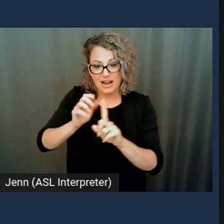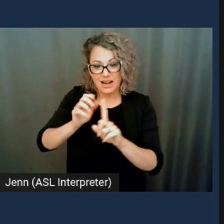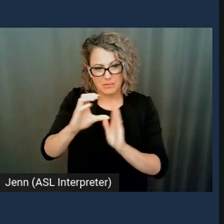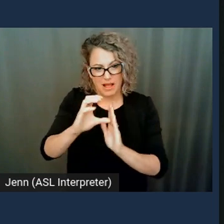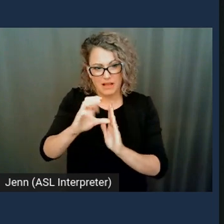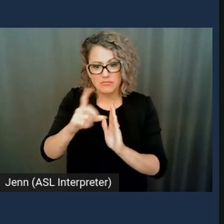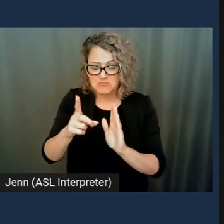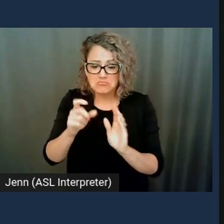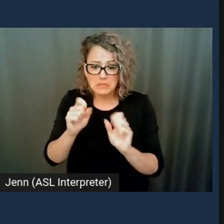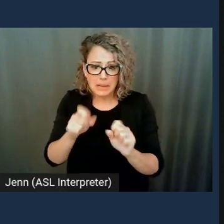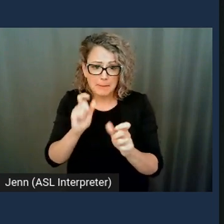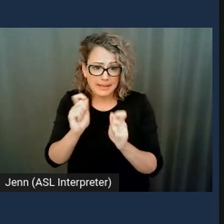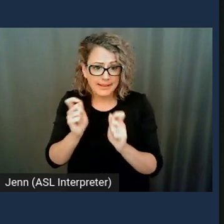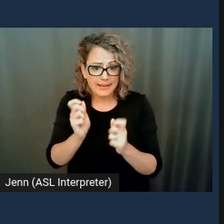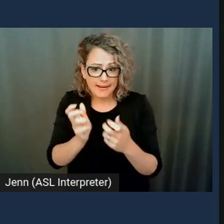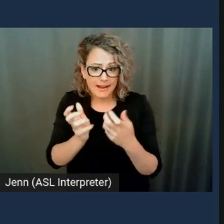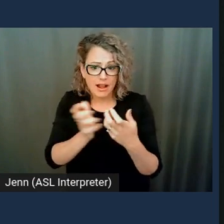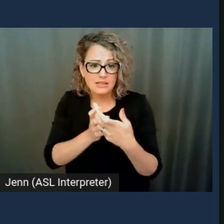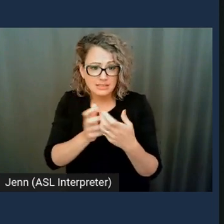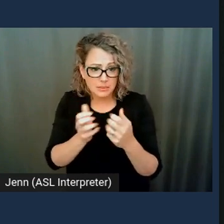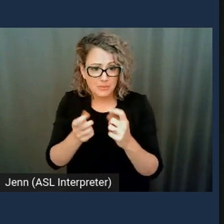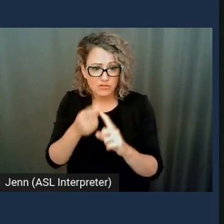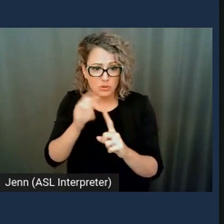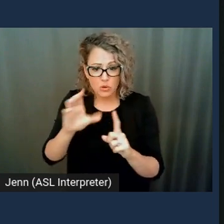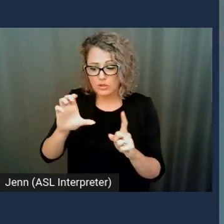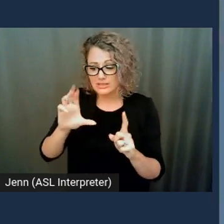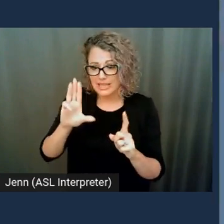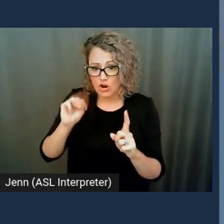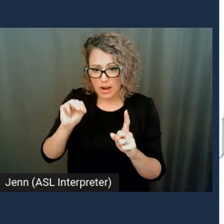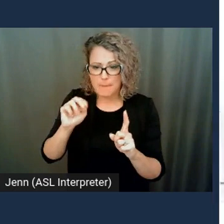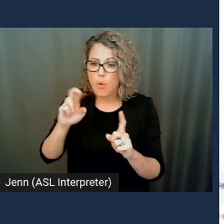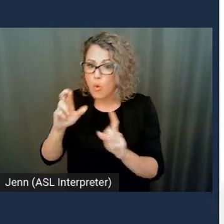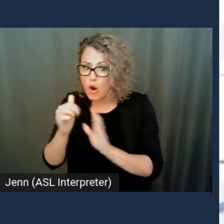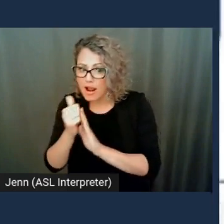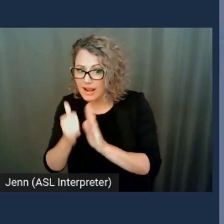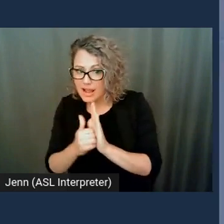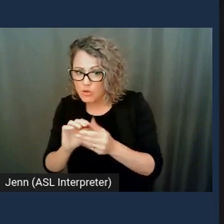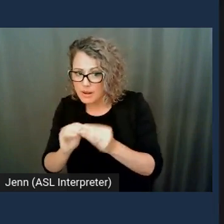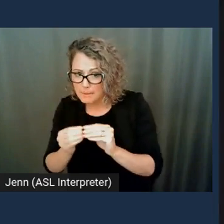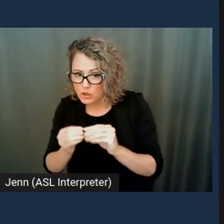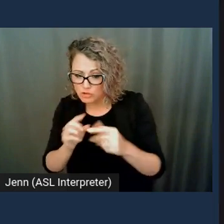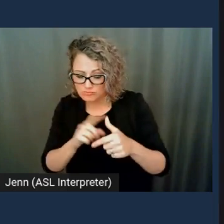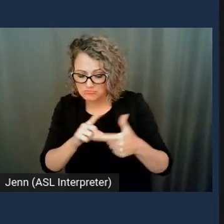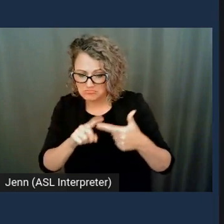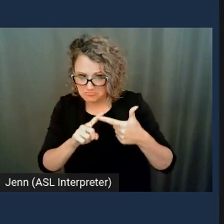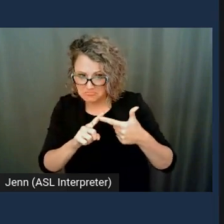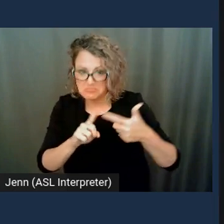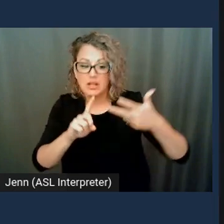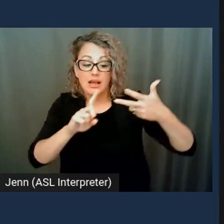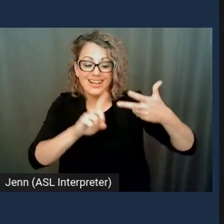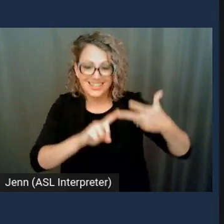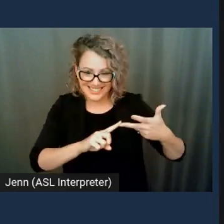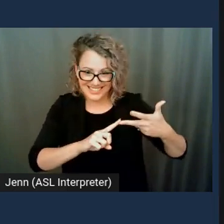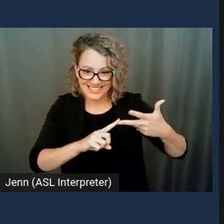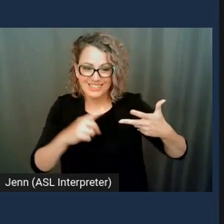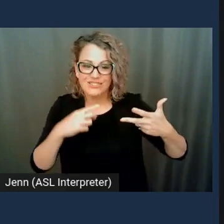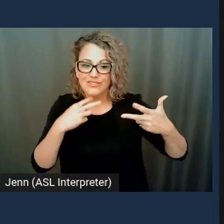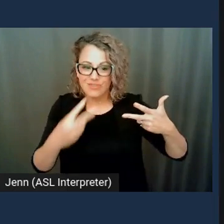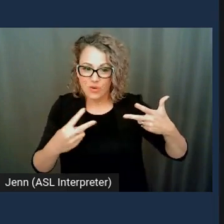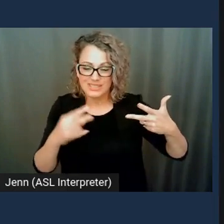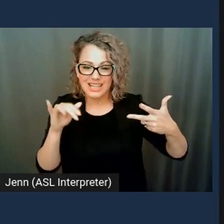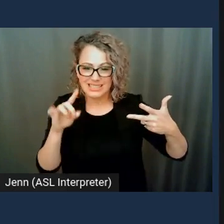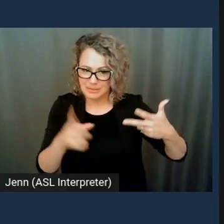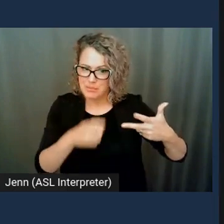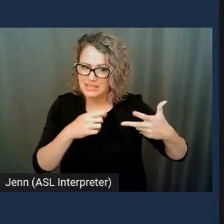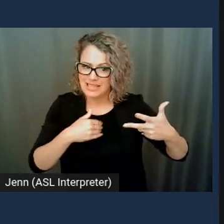customer number from your CRM or an account number. And final block that is required for Voice ID is the